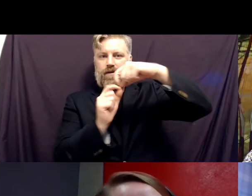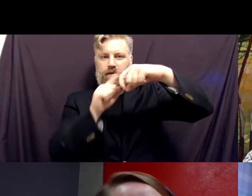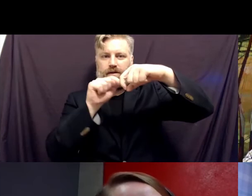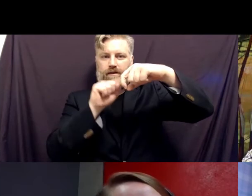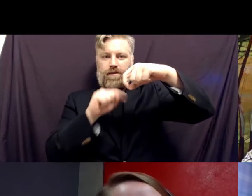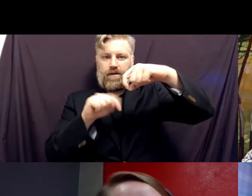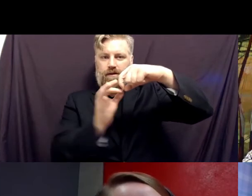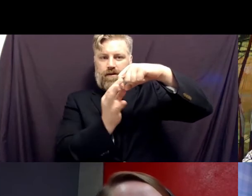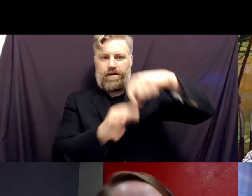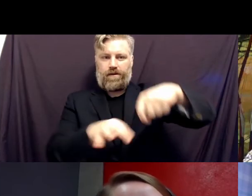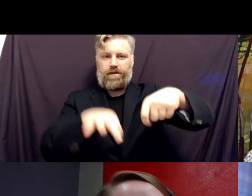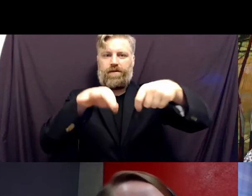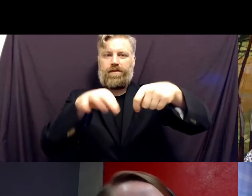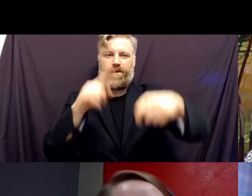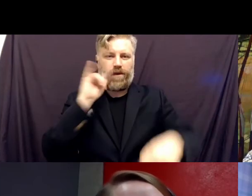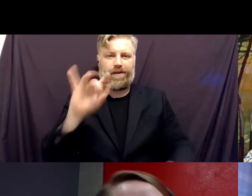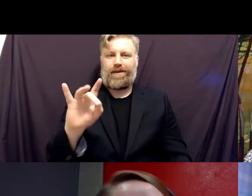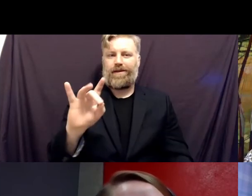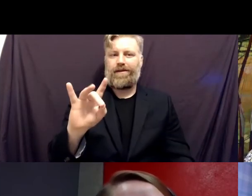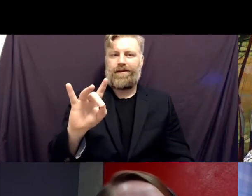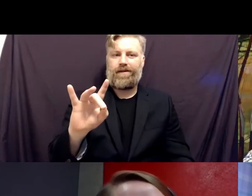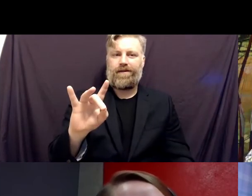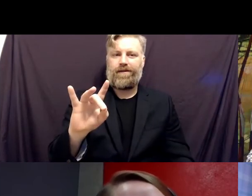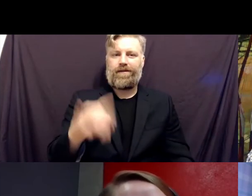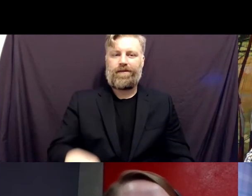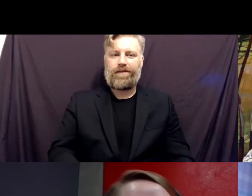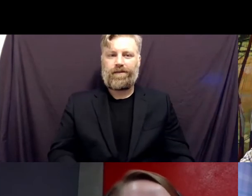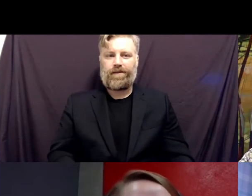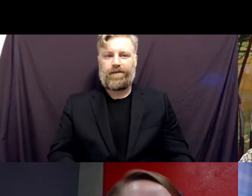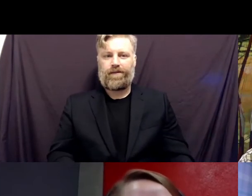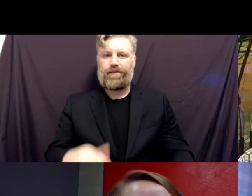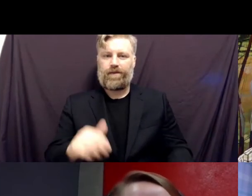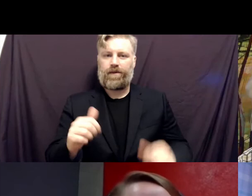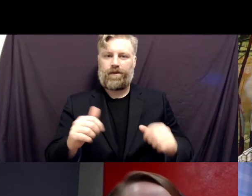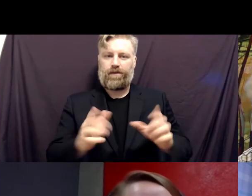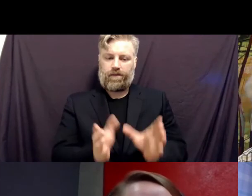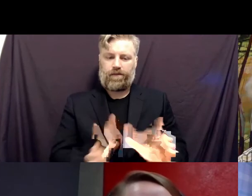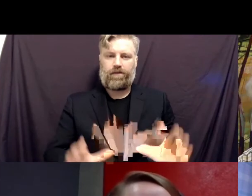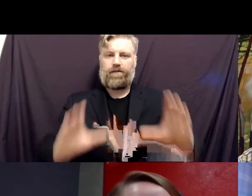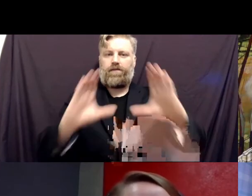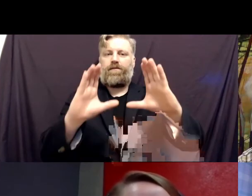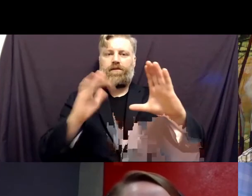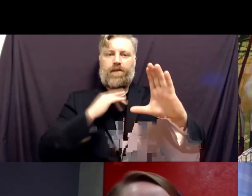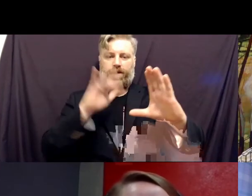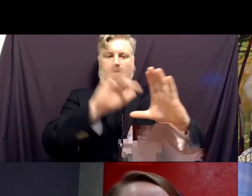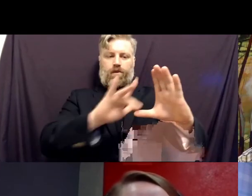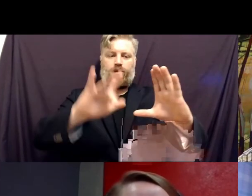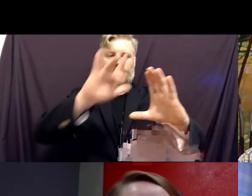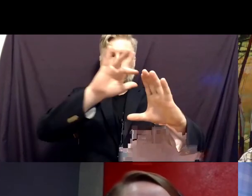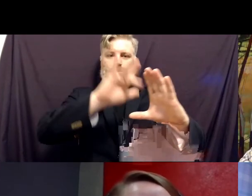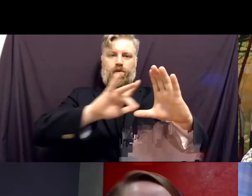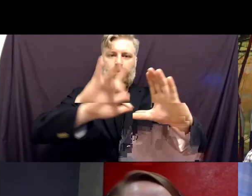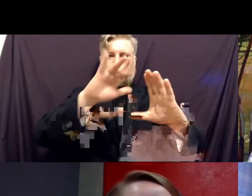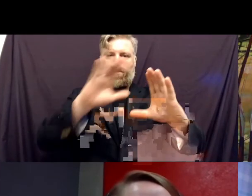out from this 8 is there is a room inside, you know, and